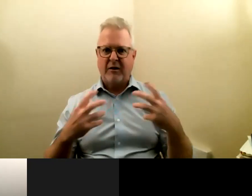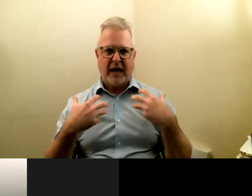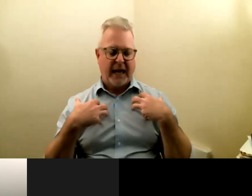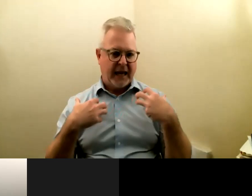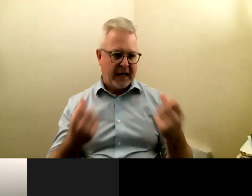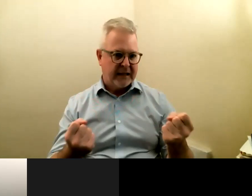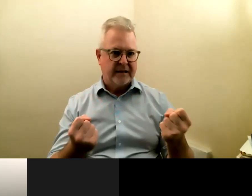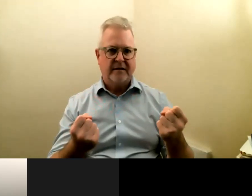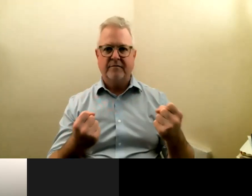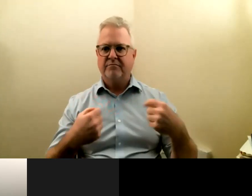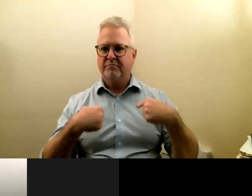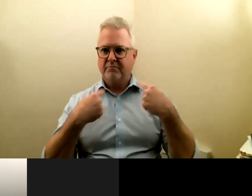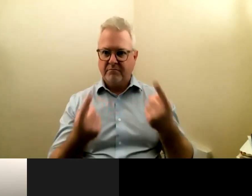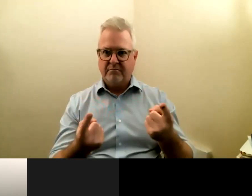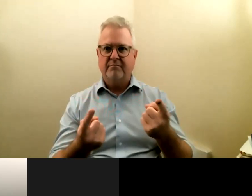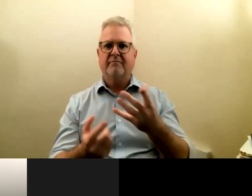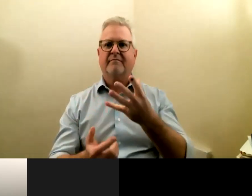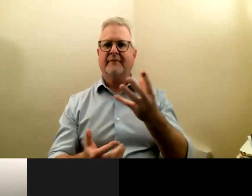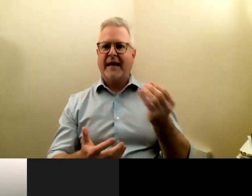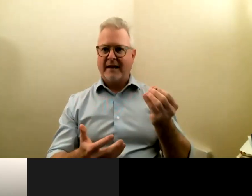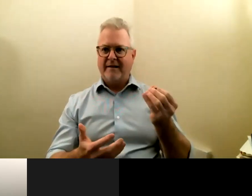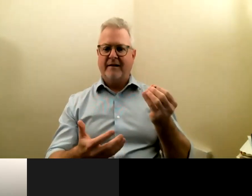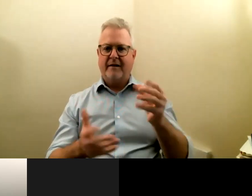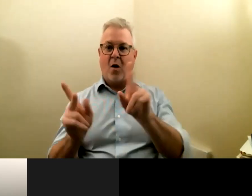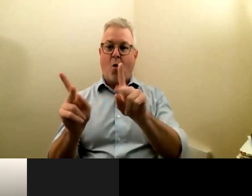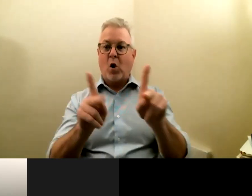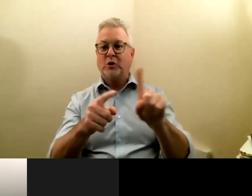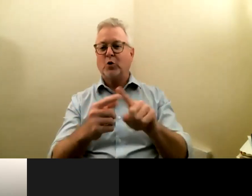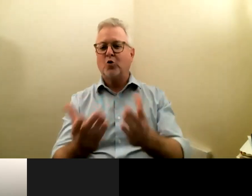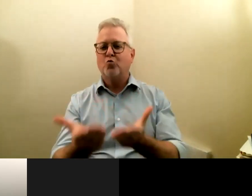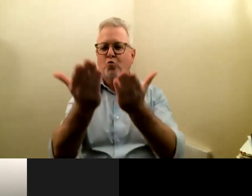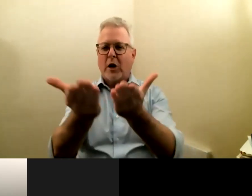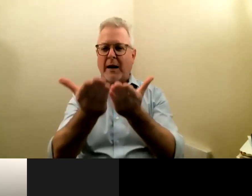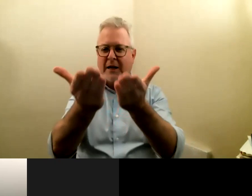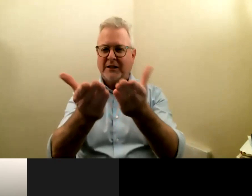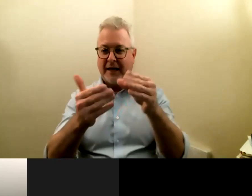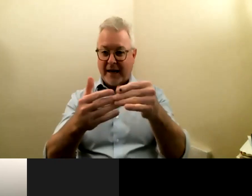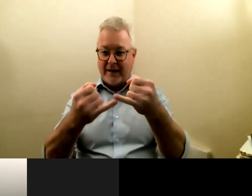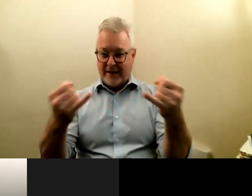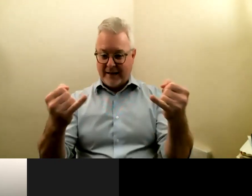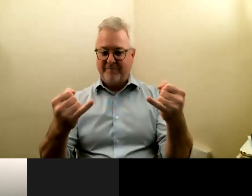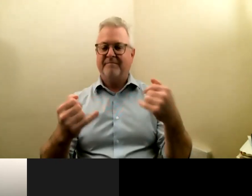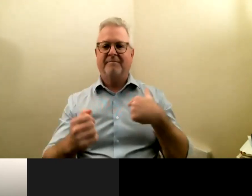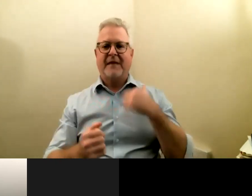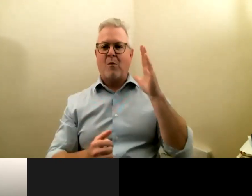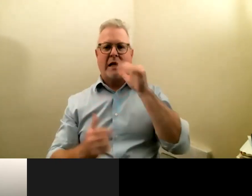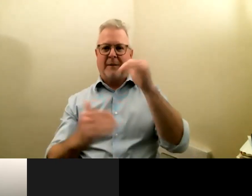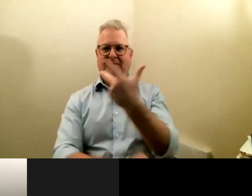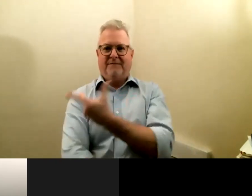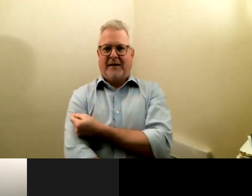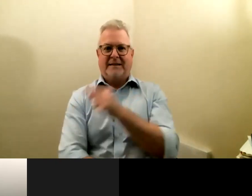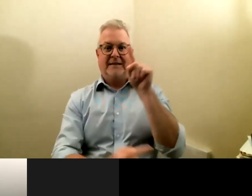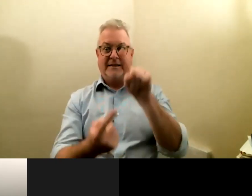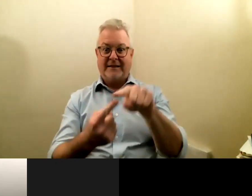my 50s, I'm very healthy, and according to recommended